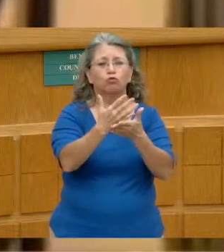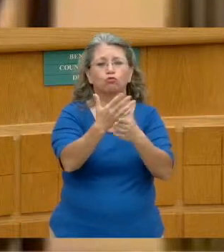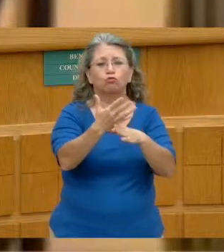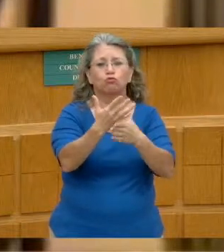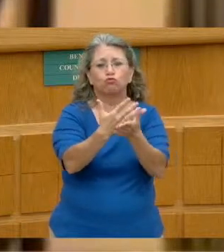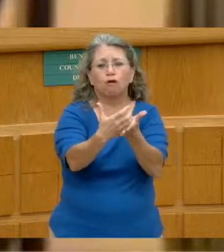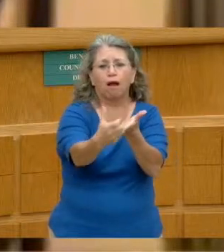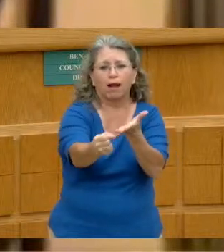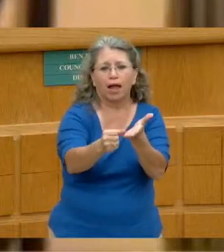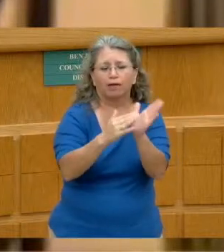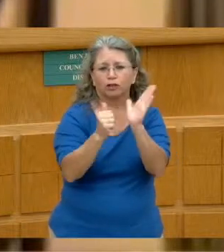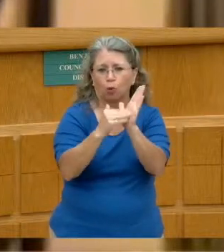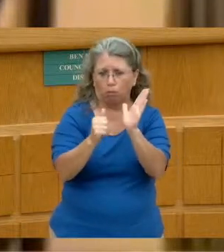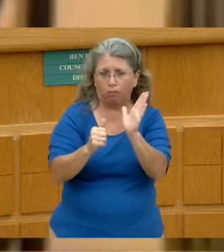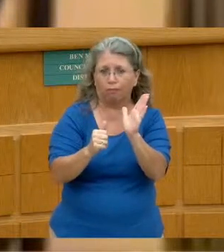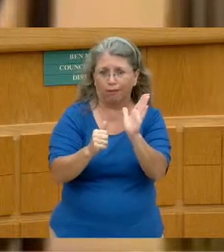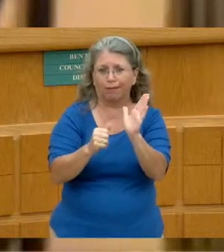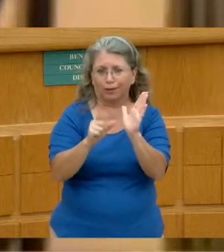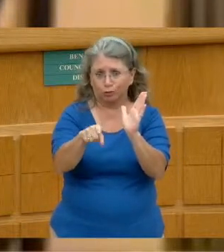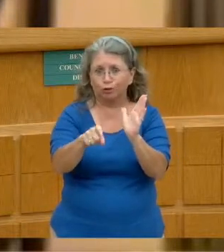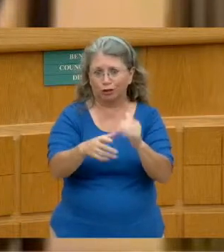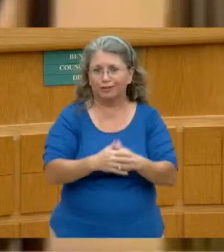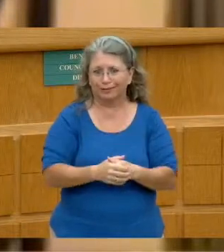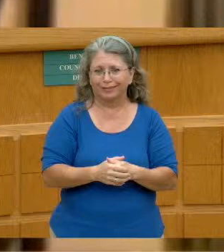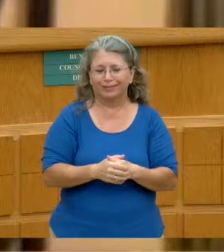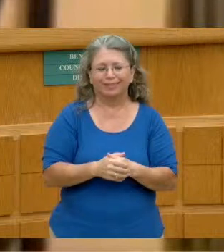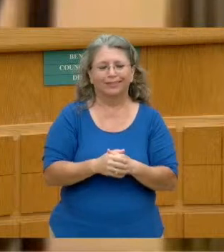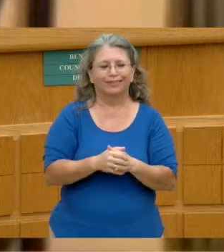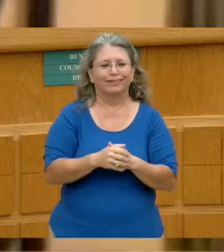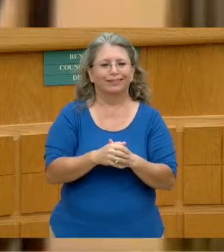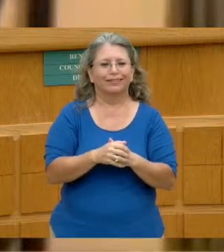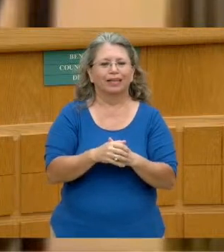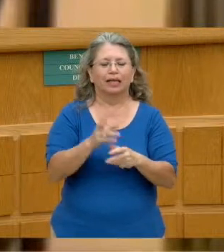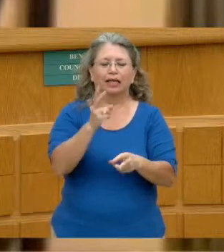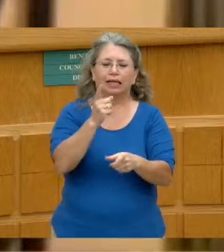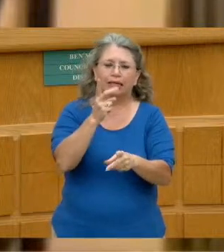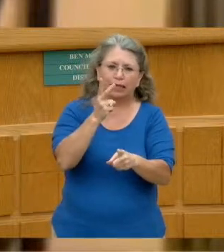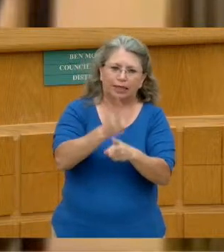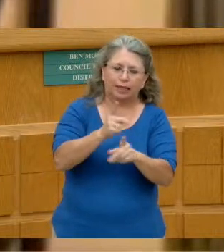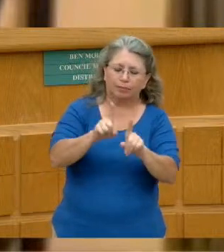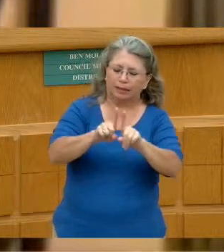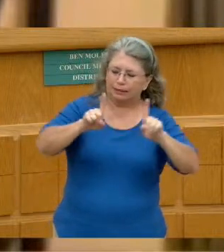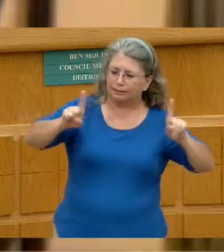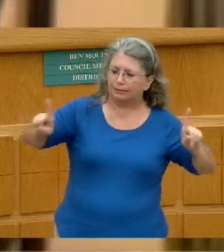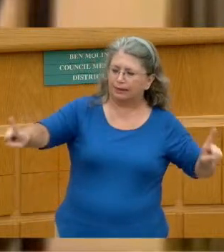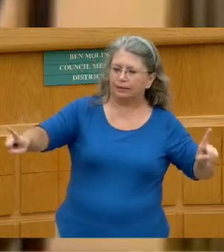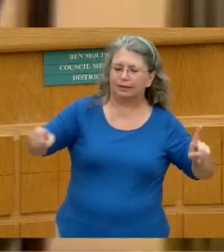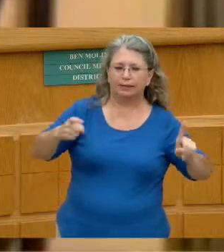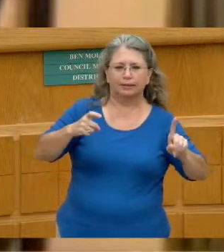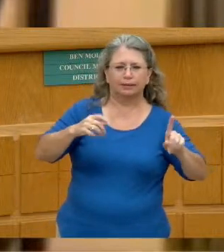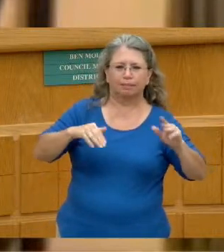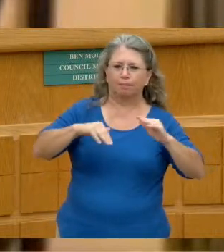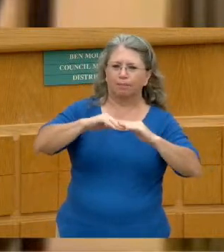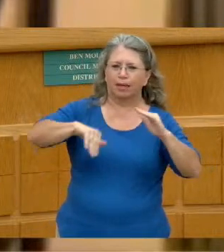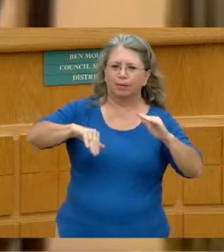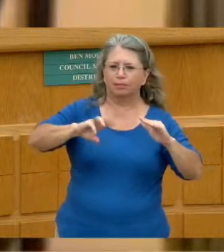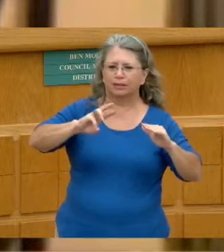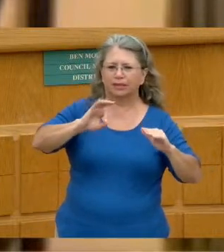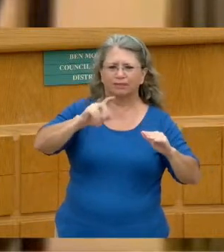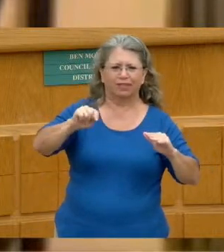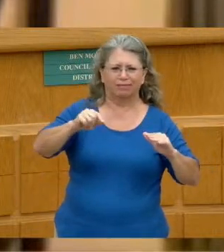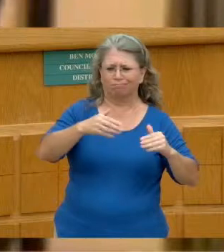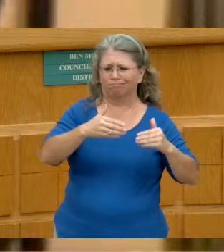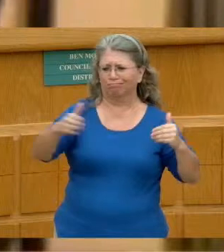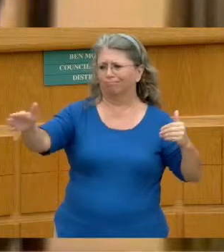You should be washing your hands that often. Social distance from others, at least 6 feet. Like the city manager said, 12